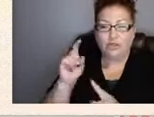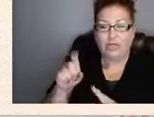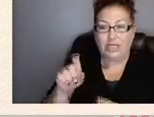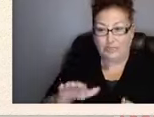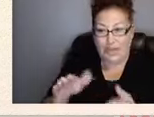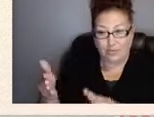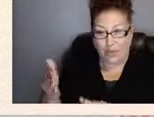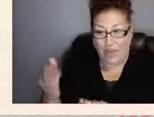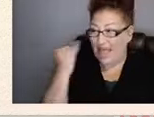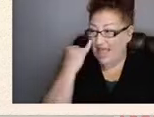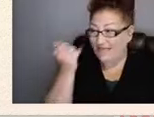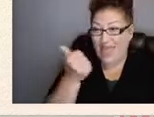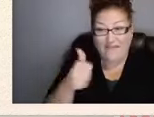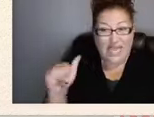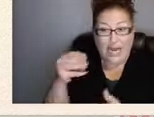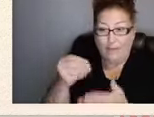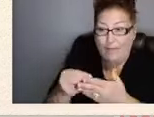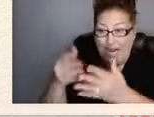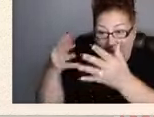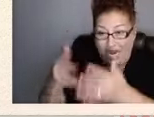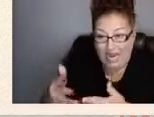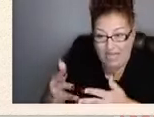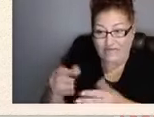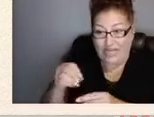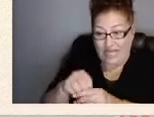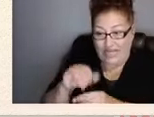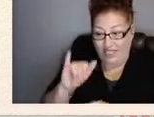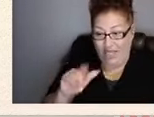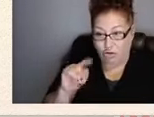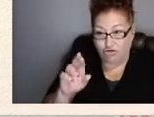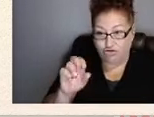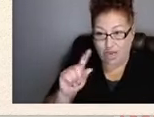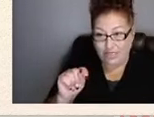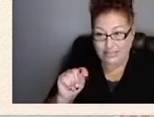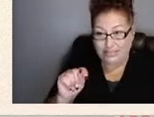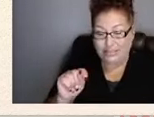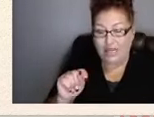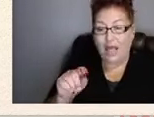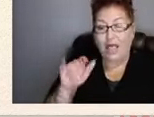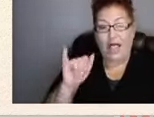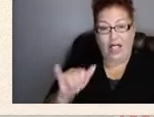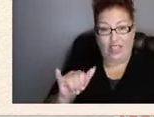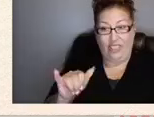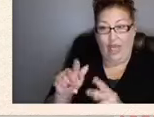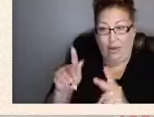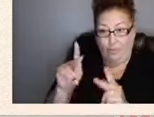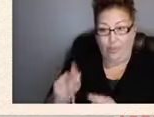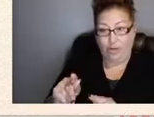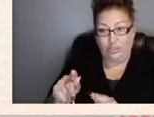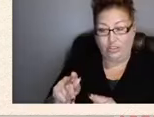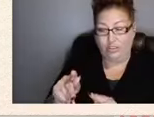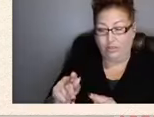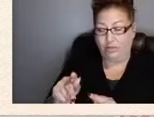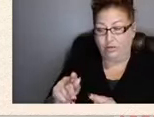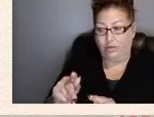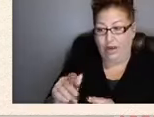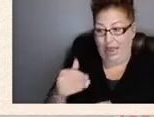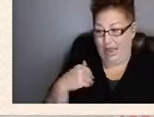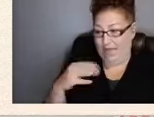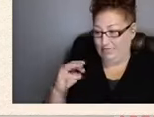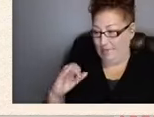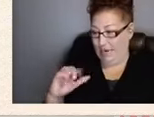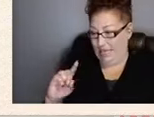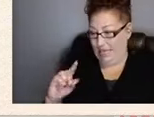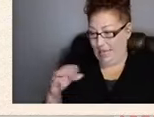any money left over in the trust, and if that individual has received Medicaid benefits during